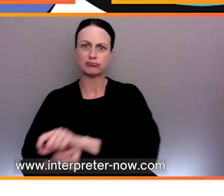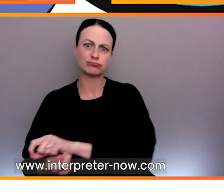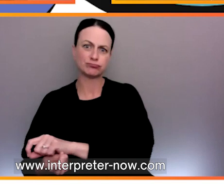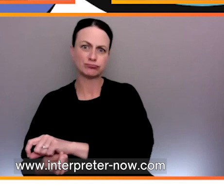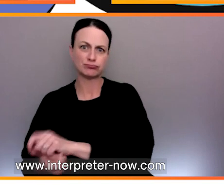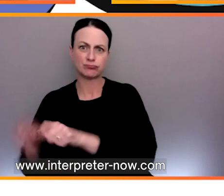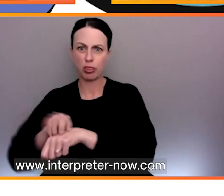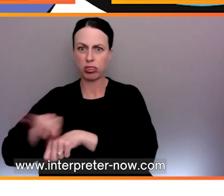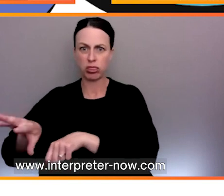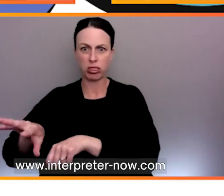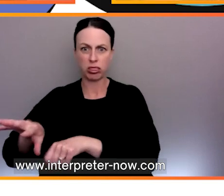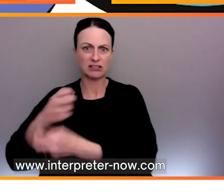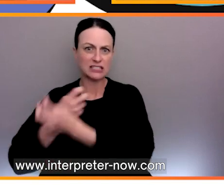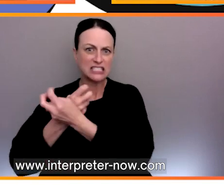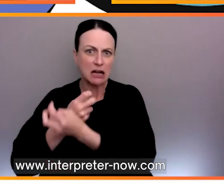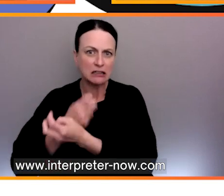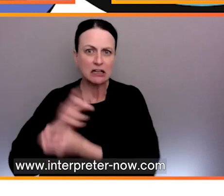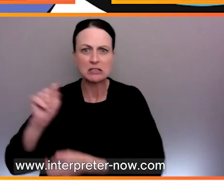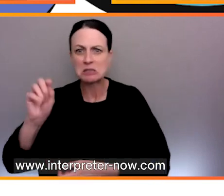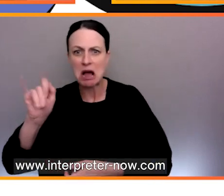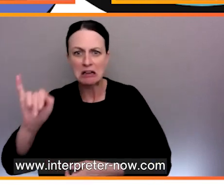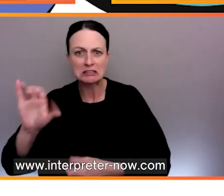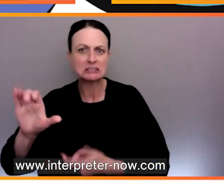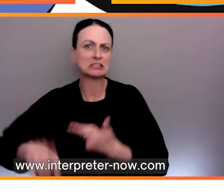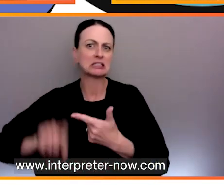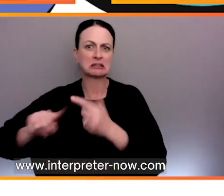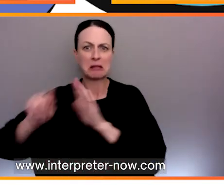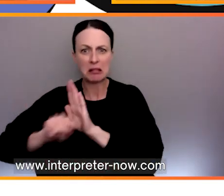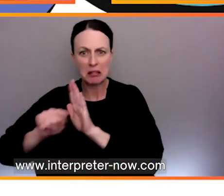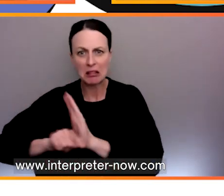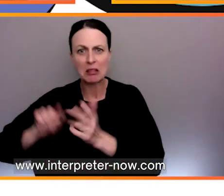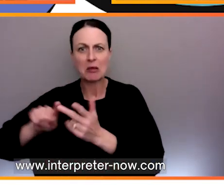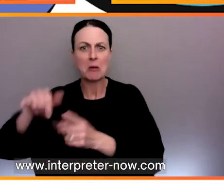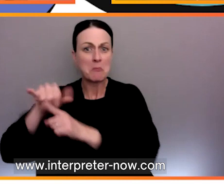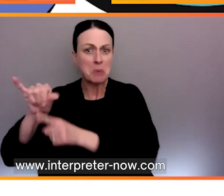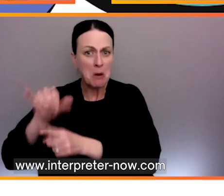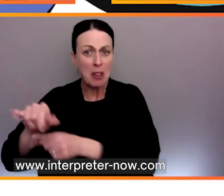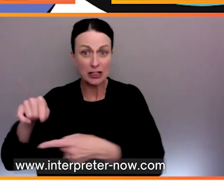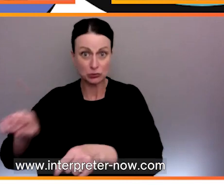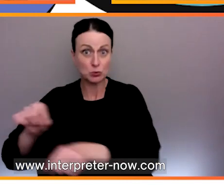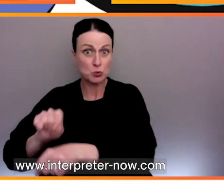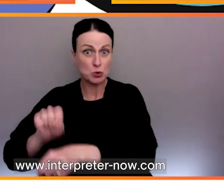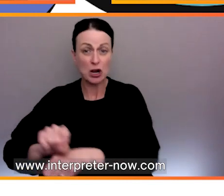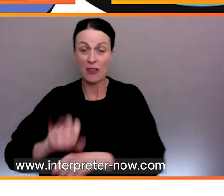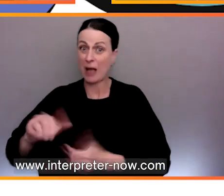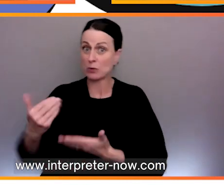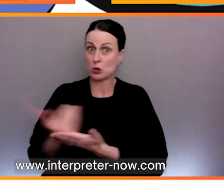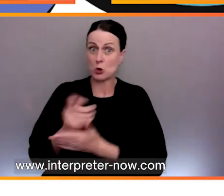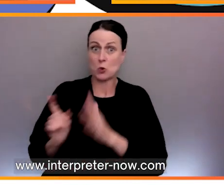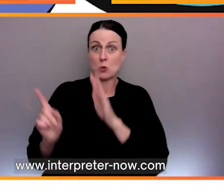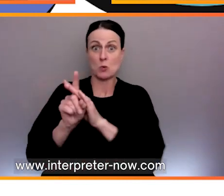and I heard about our shared story. Mm-hmm. I will say